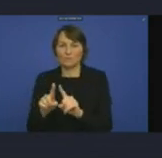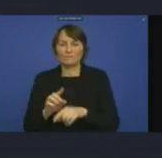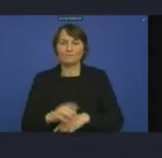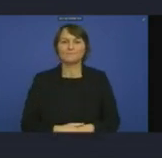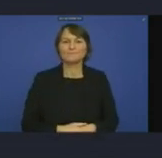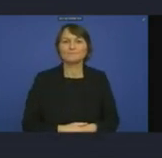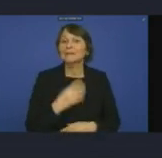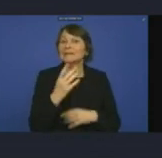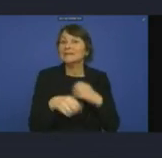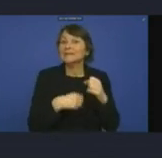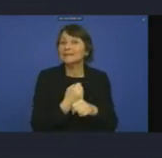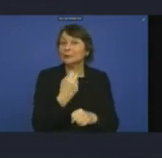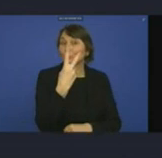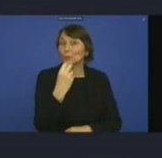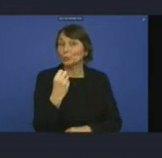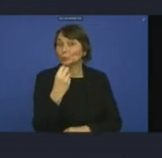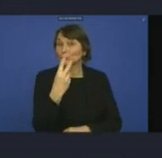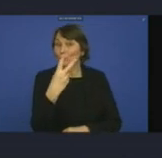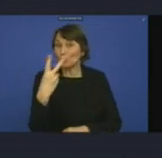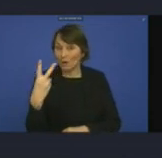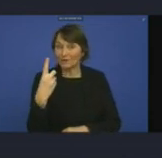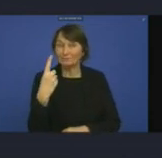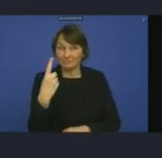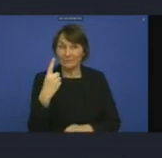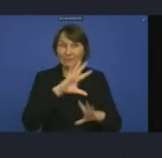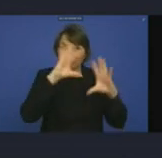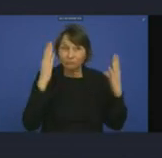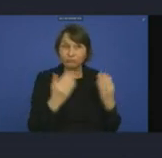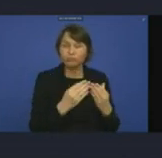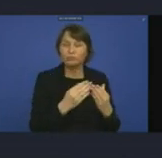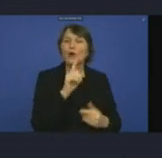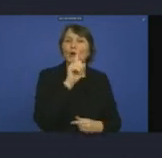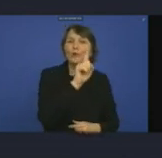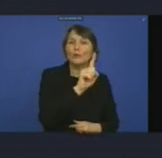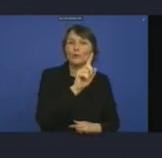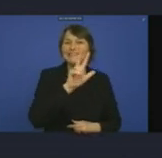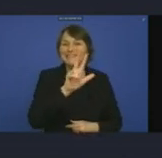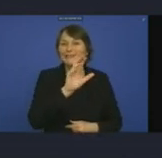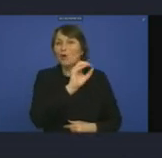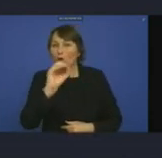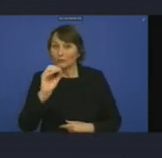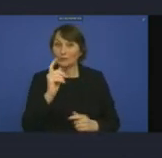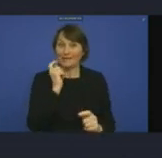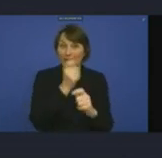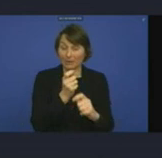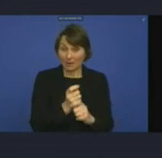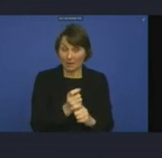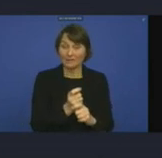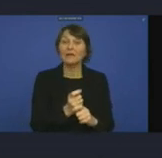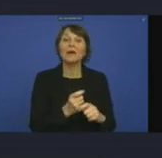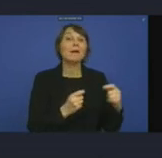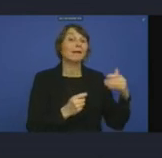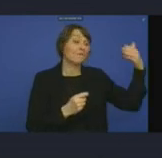of 1,300 applications, we had 25% of inconsistencies between the request